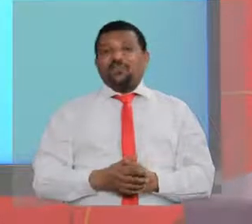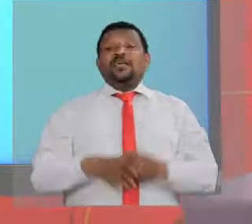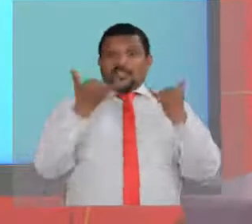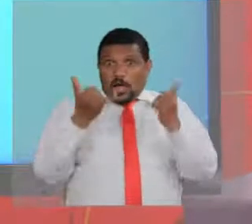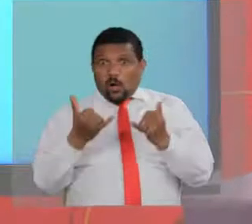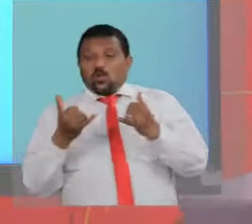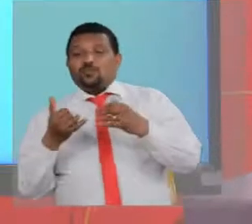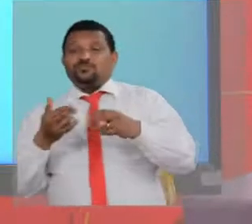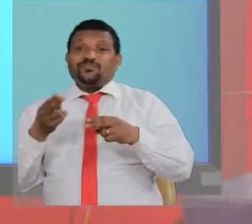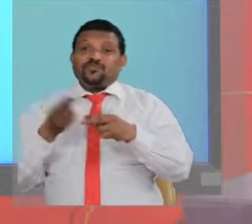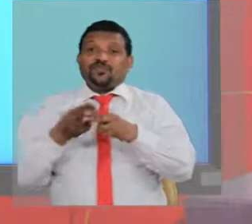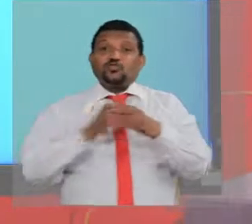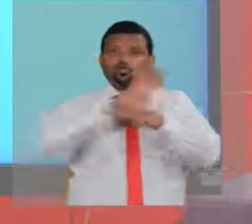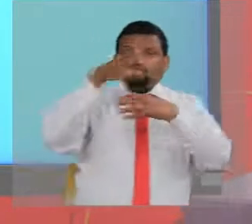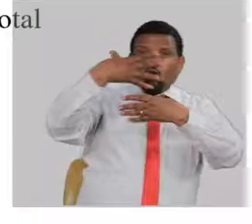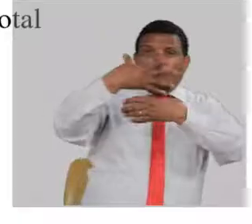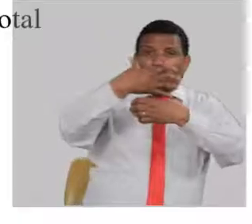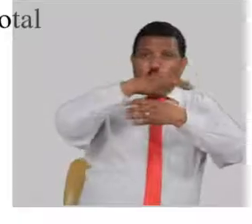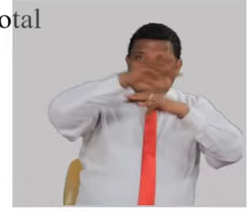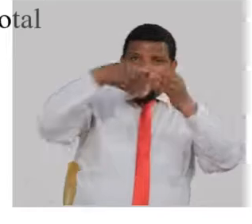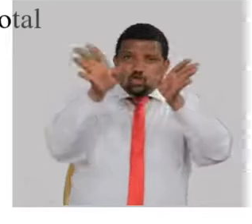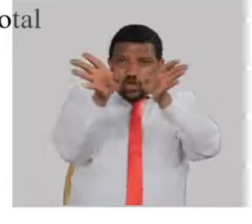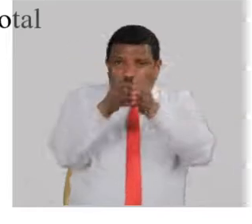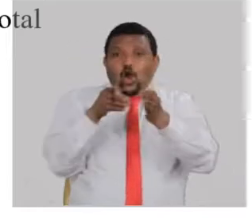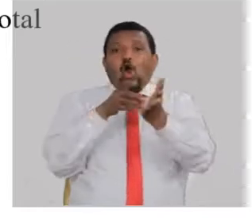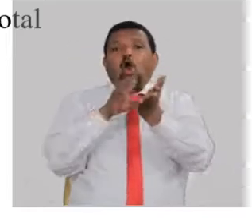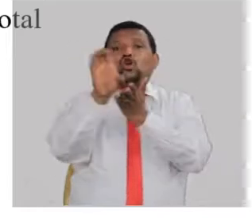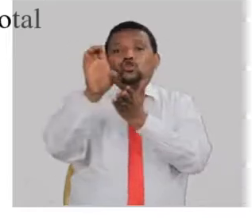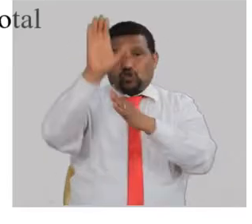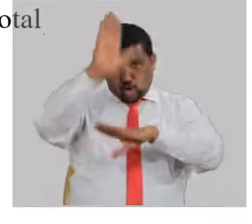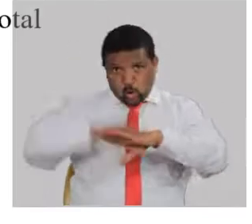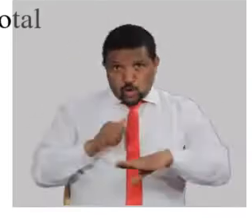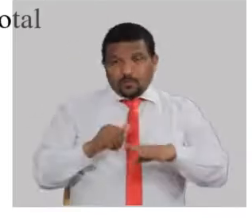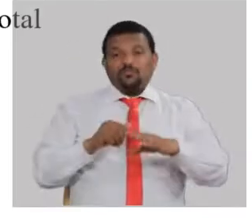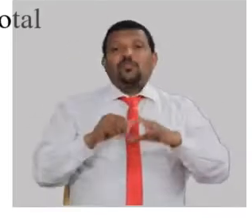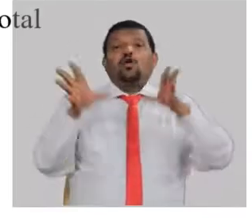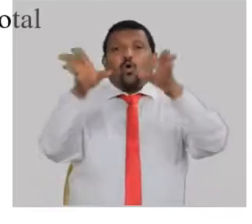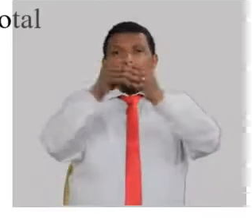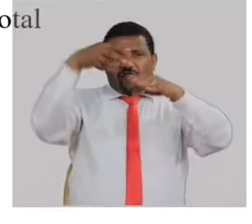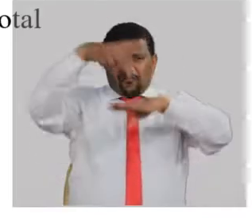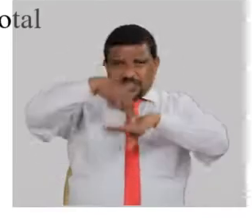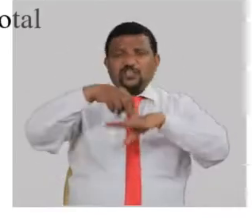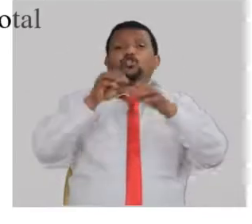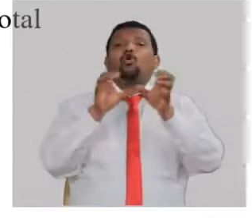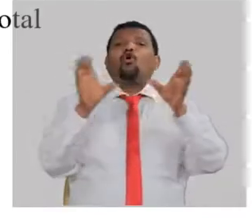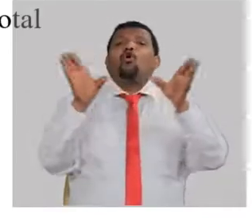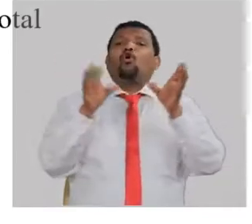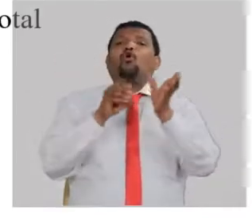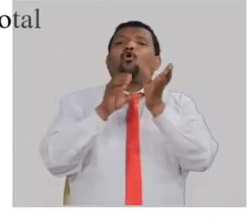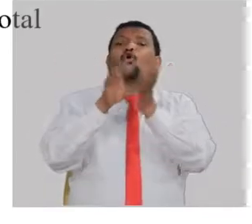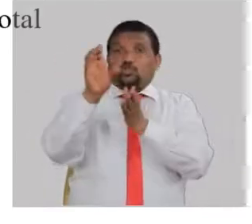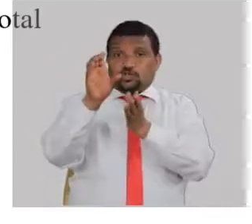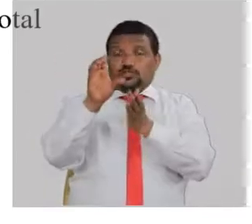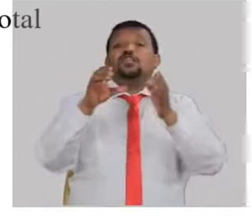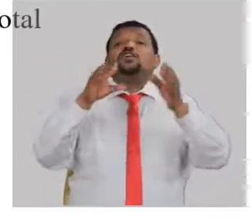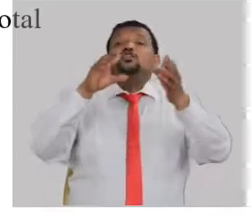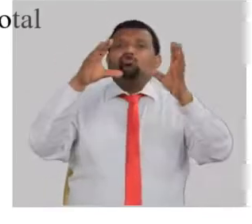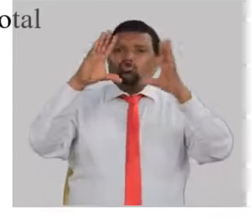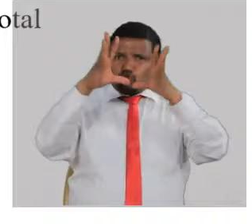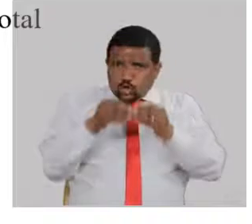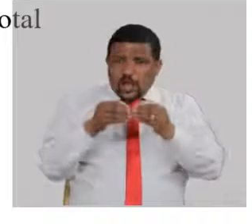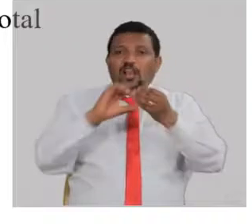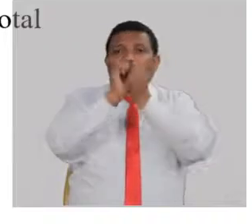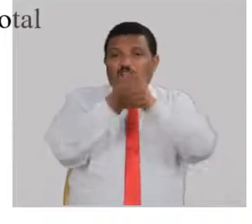Now let's see the short-run total costs called total fixed cost and total variable cost. The